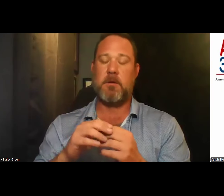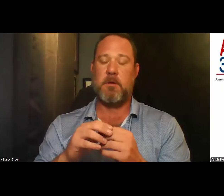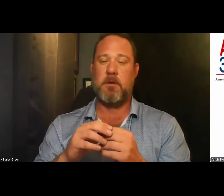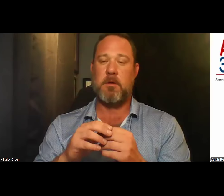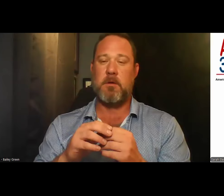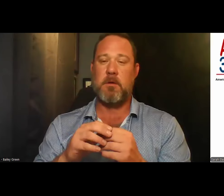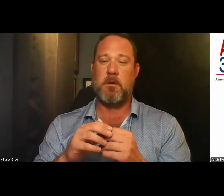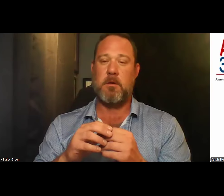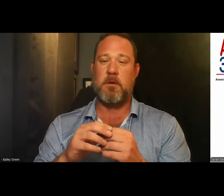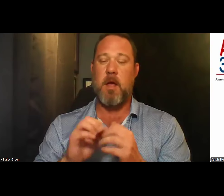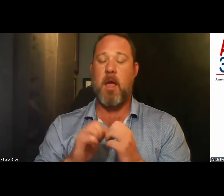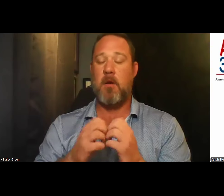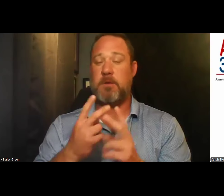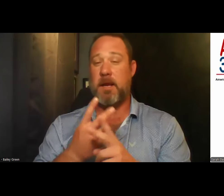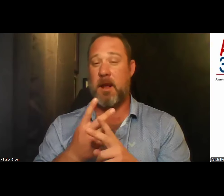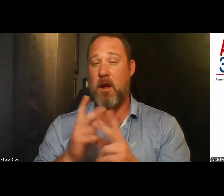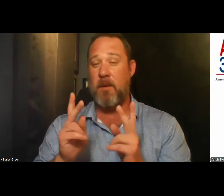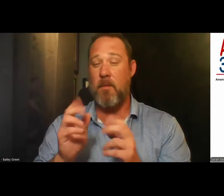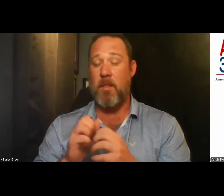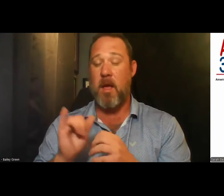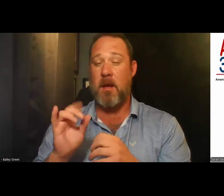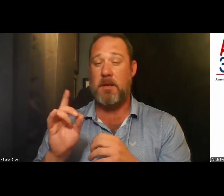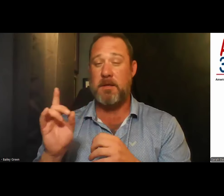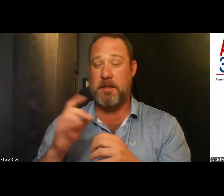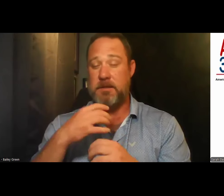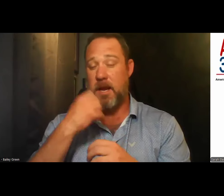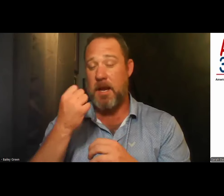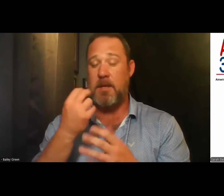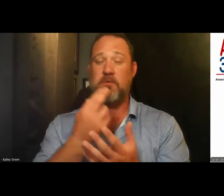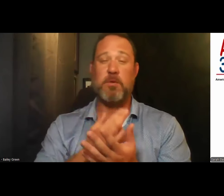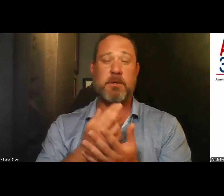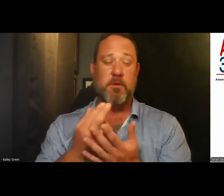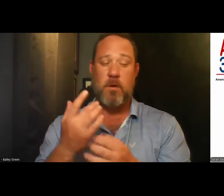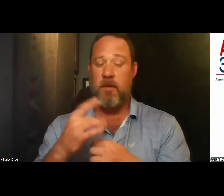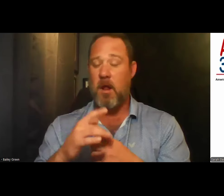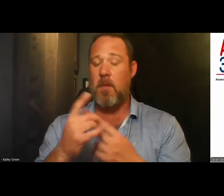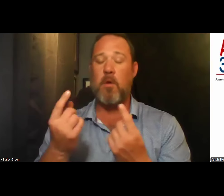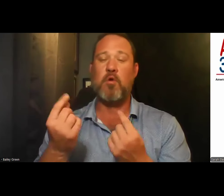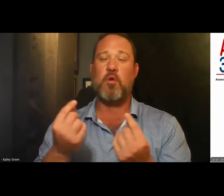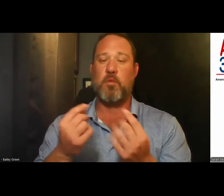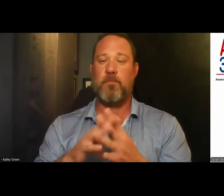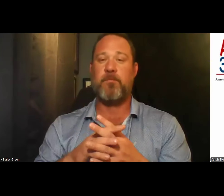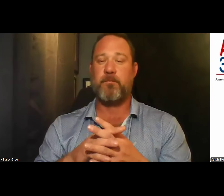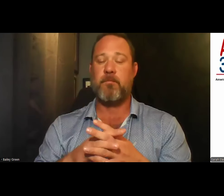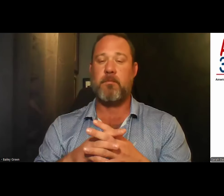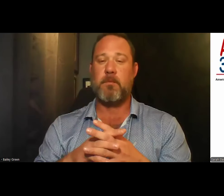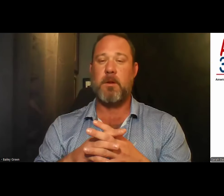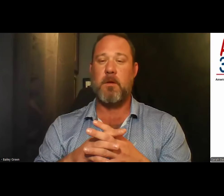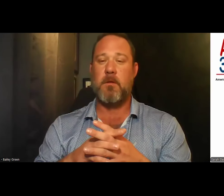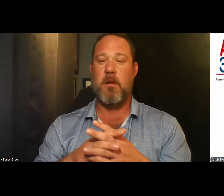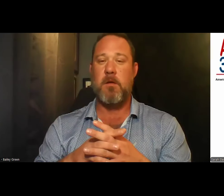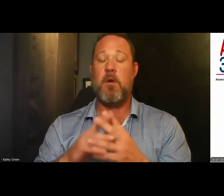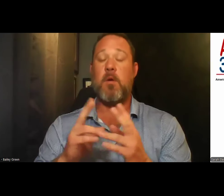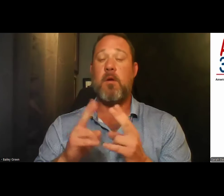of how you care for people with IDD as they age, what the resources are, and what they can do. So we were really pleased